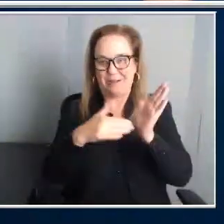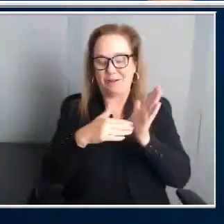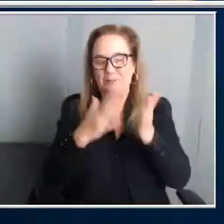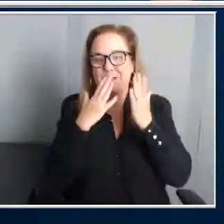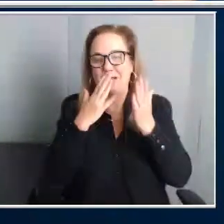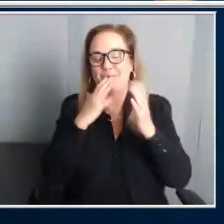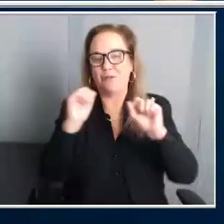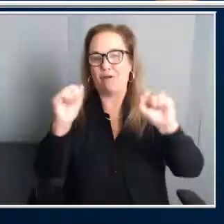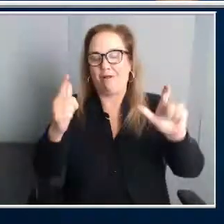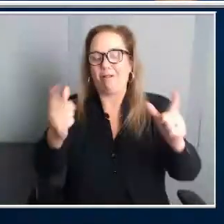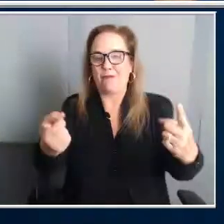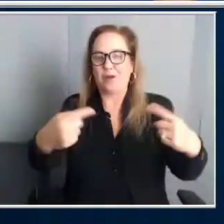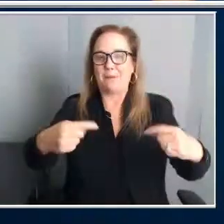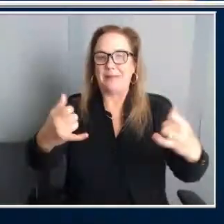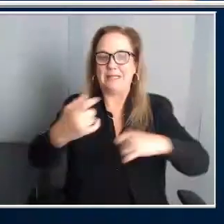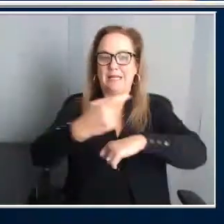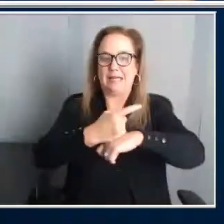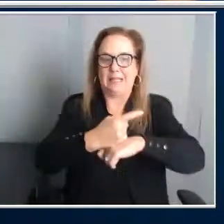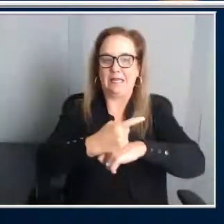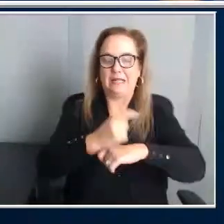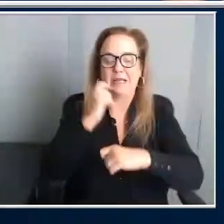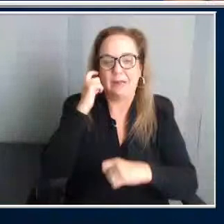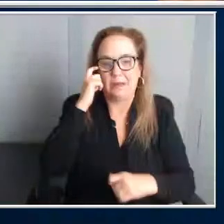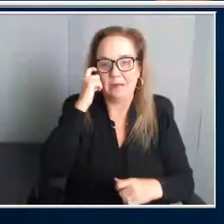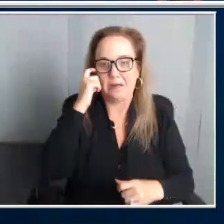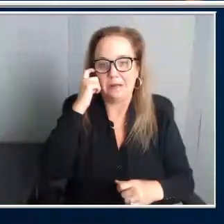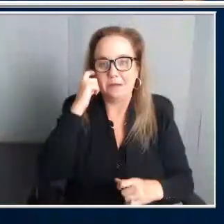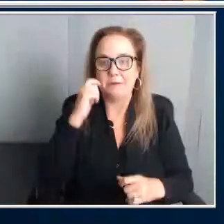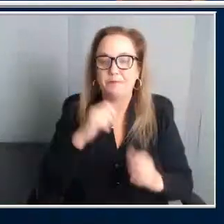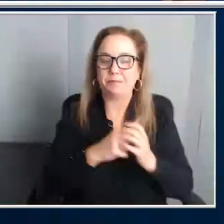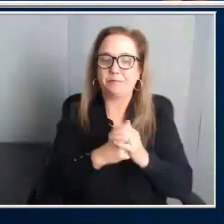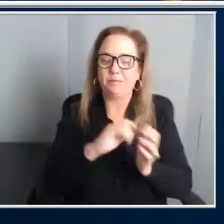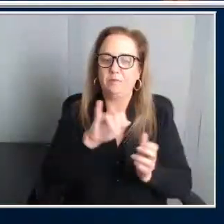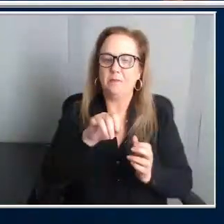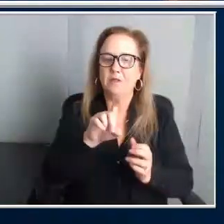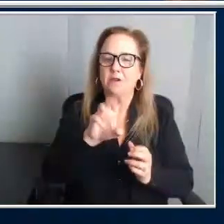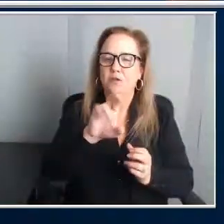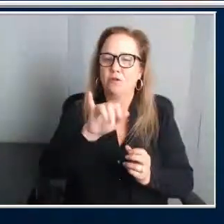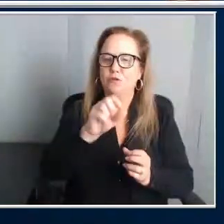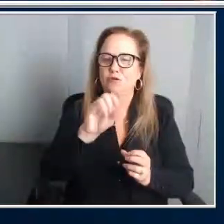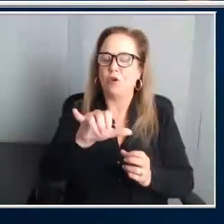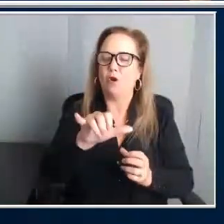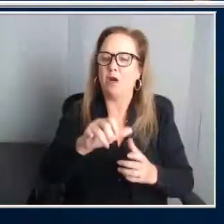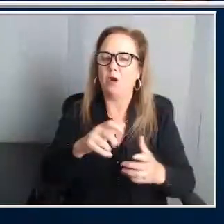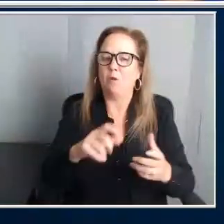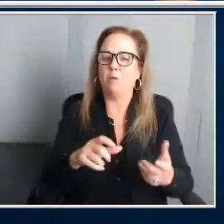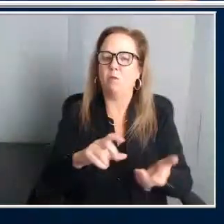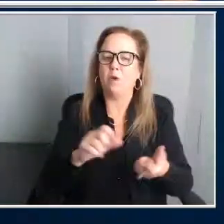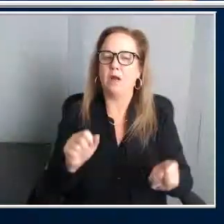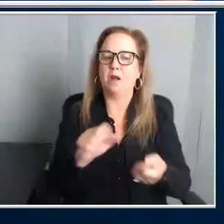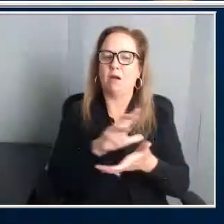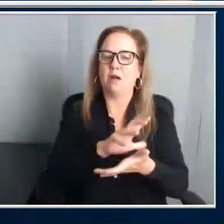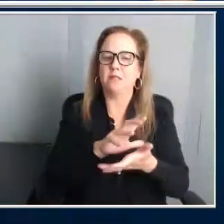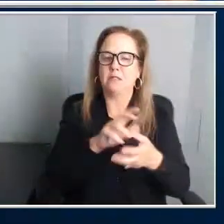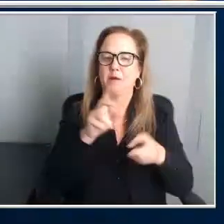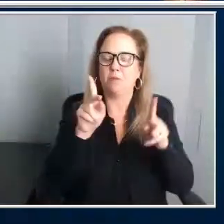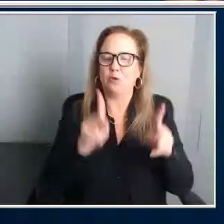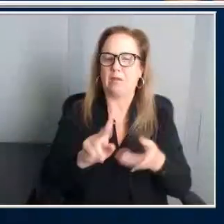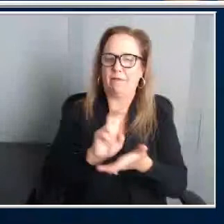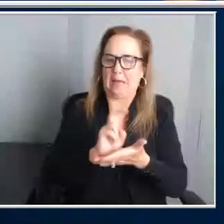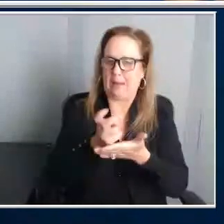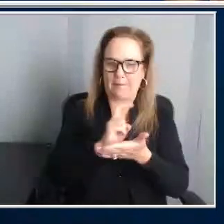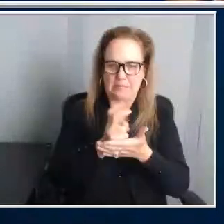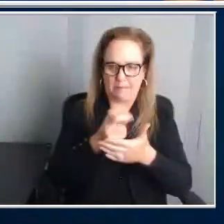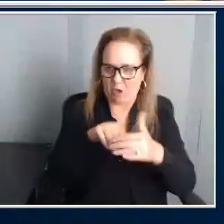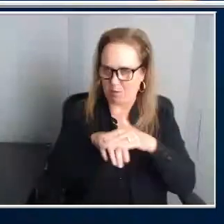being here. Dr. Ujoa, I want to start with you. Right out of the gate, what causes a person to have epilepsy? Is it something you're born with, and